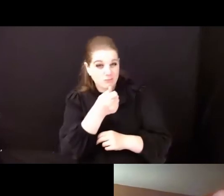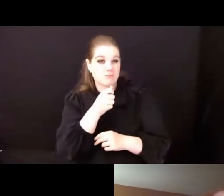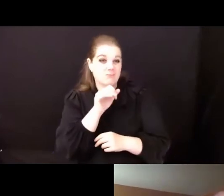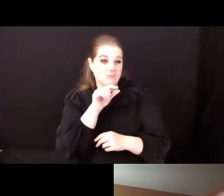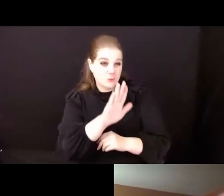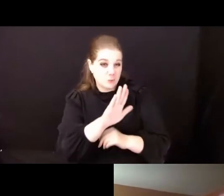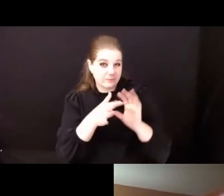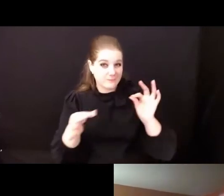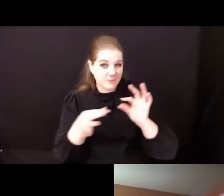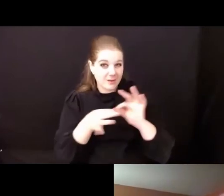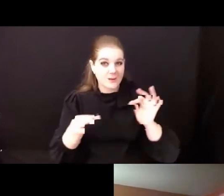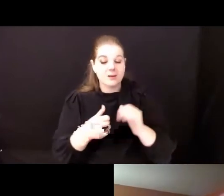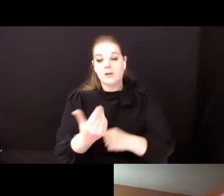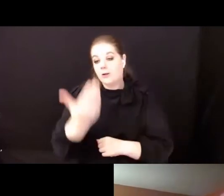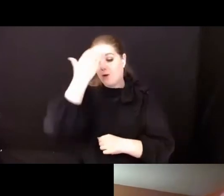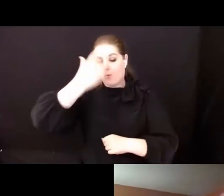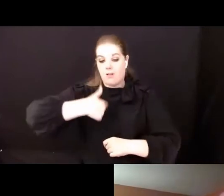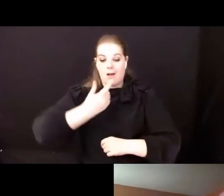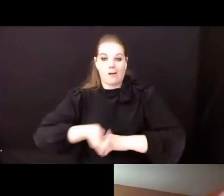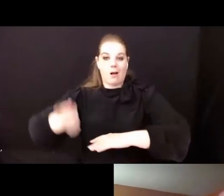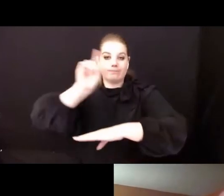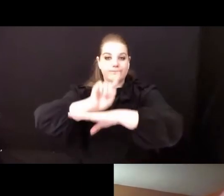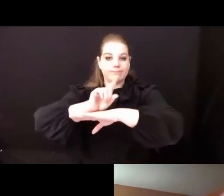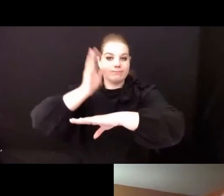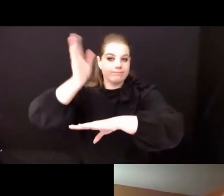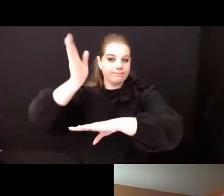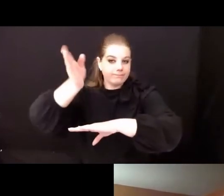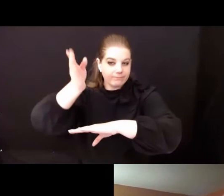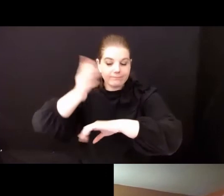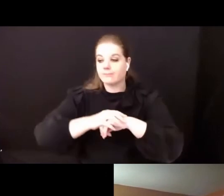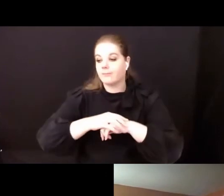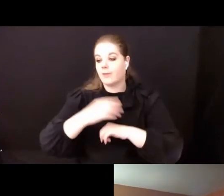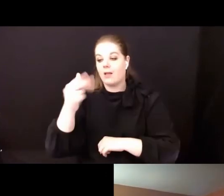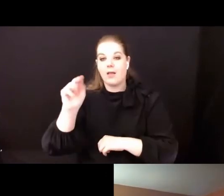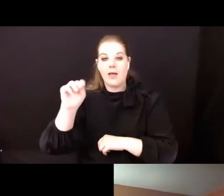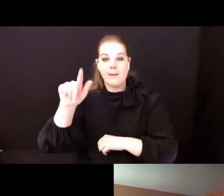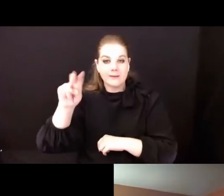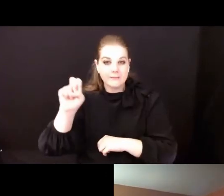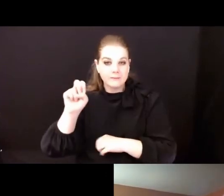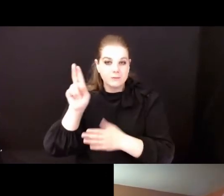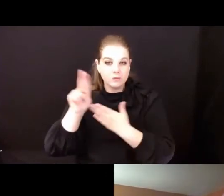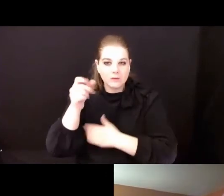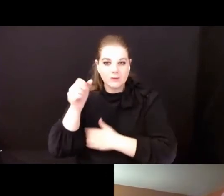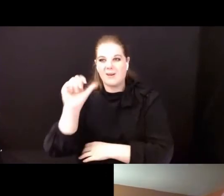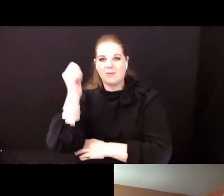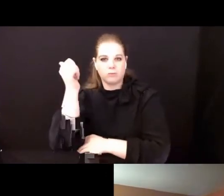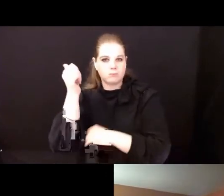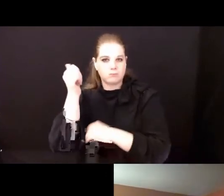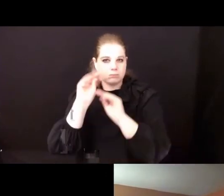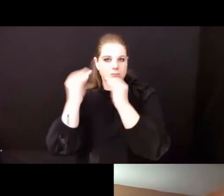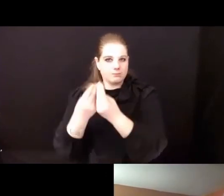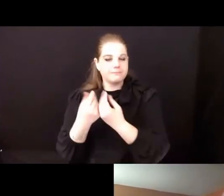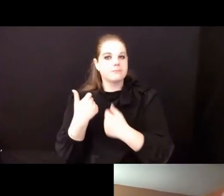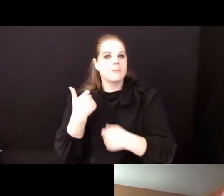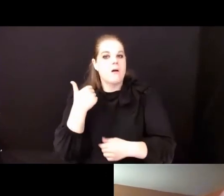give presentations like at Hamline or to any organization, I'll often give